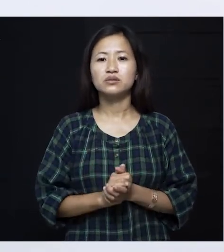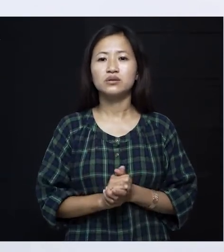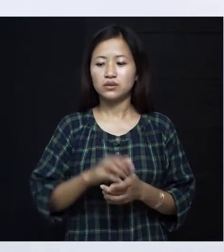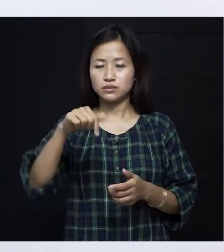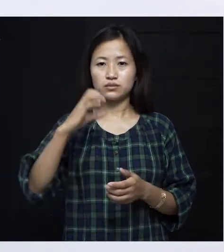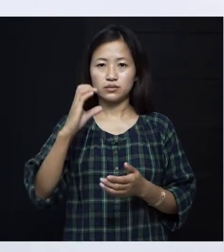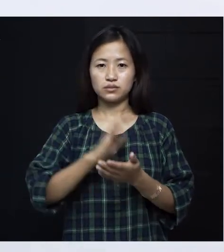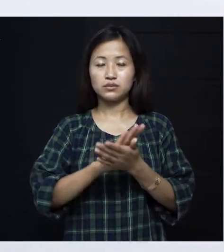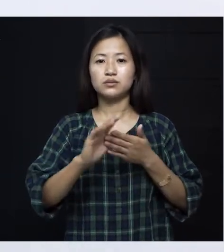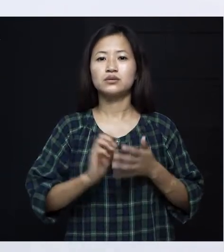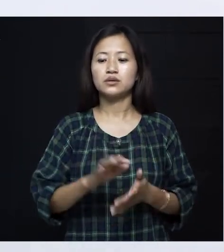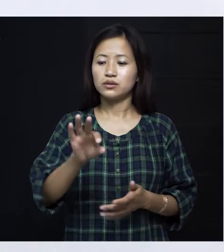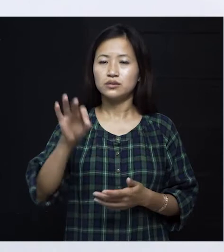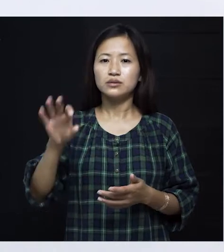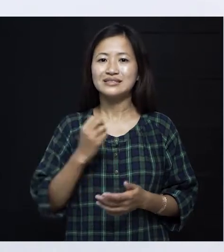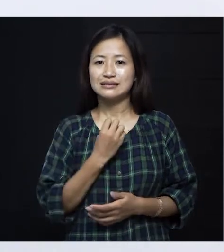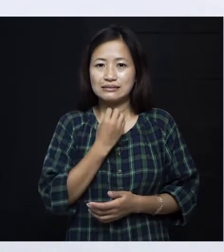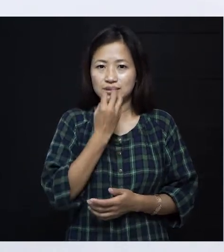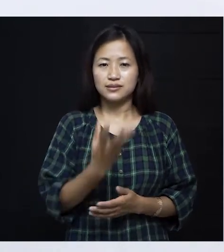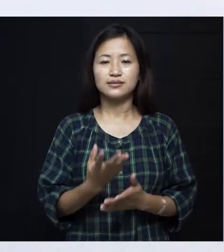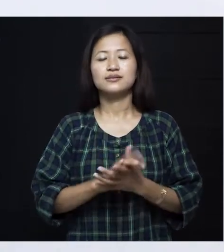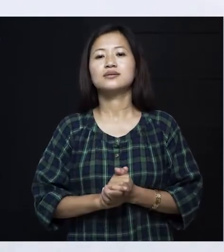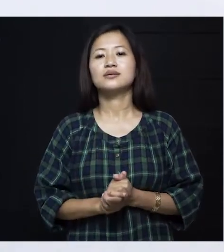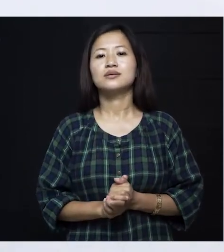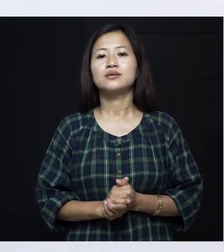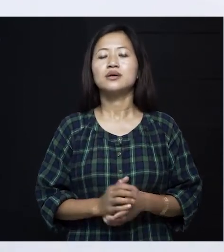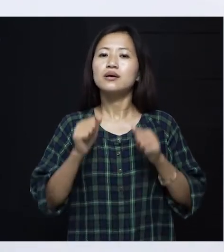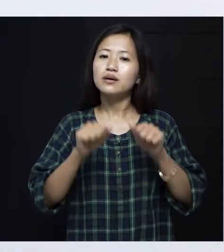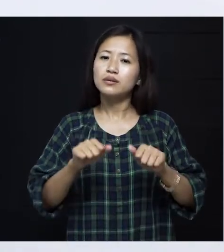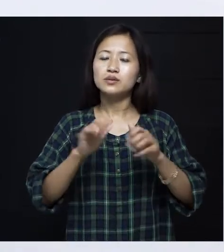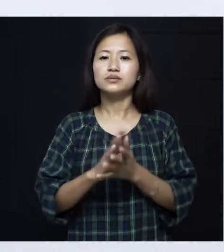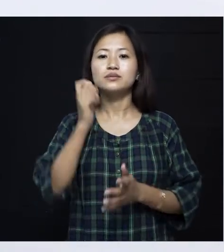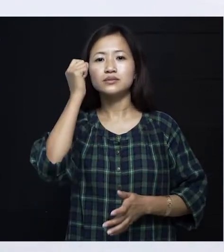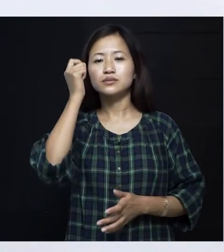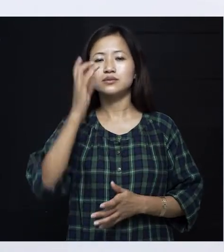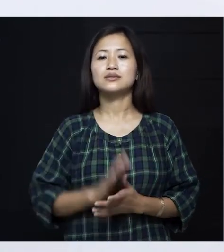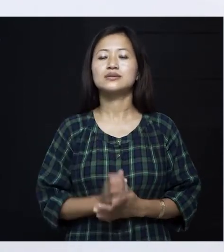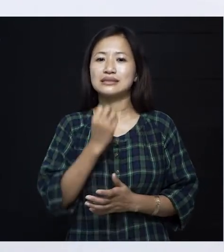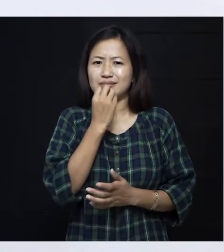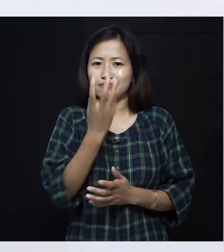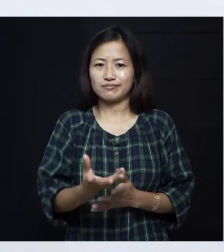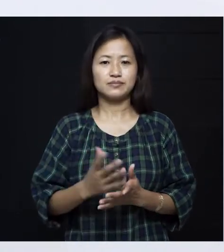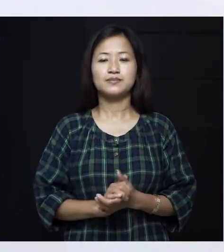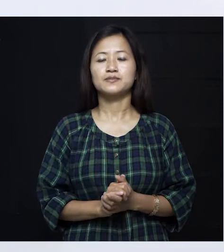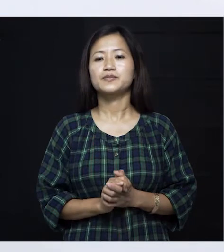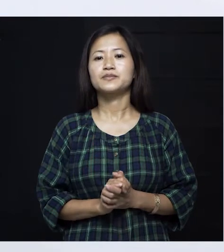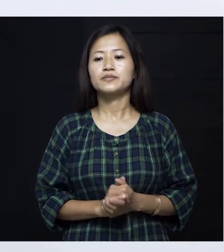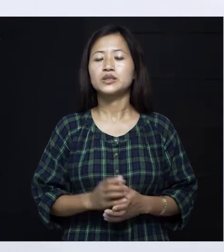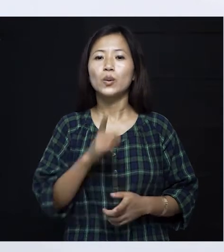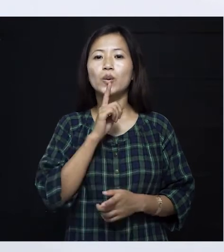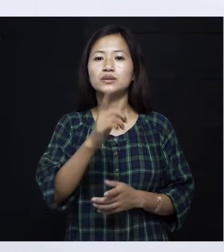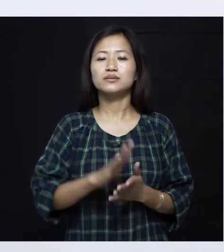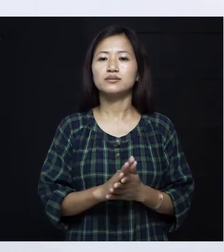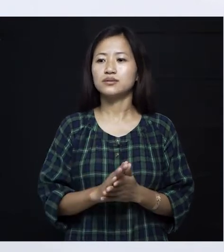in this chapter, okay, you will find it easy, okay? I hope you will be able to understand it easily, okay? So now, when we